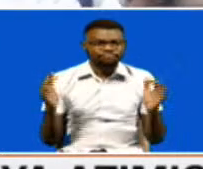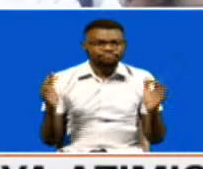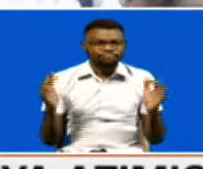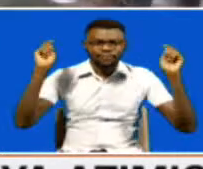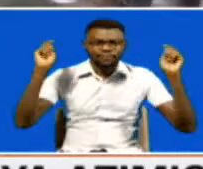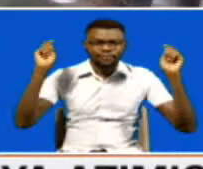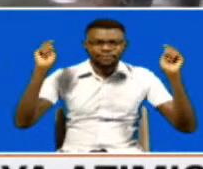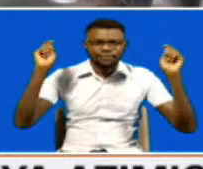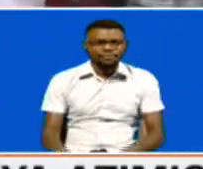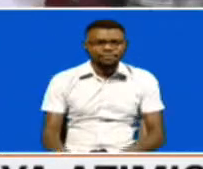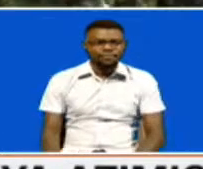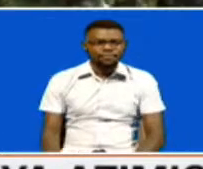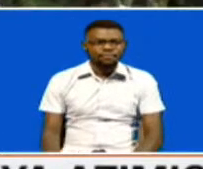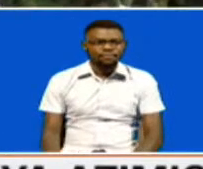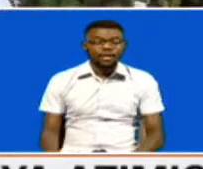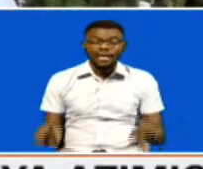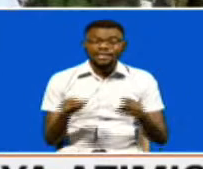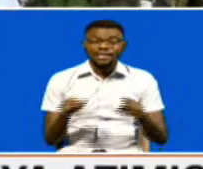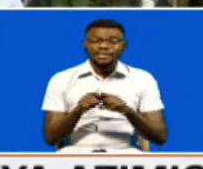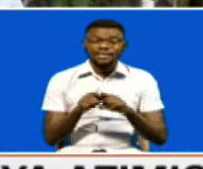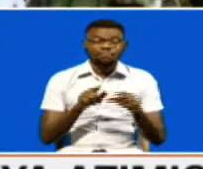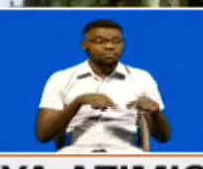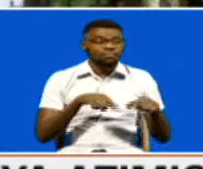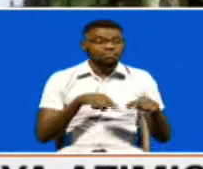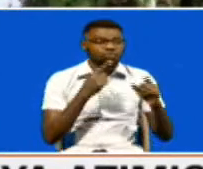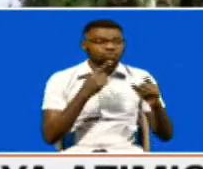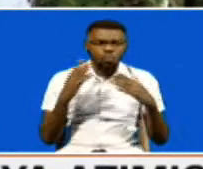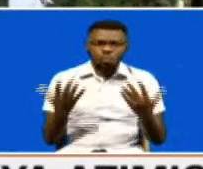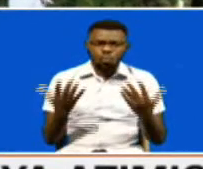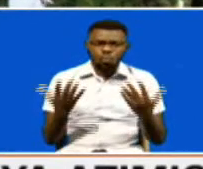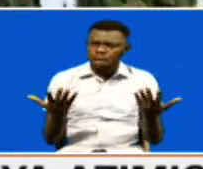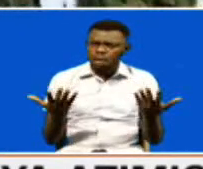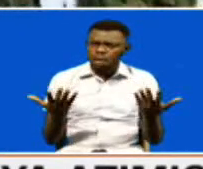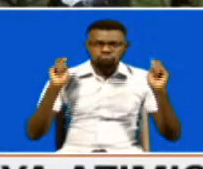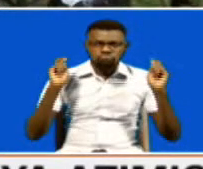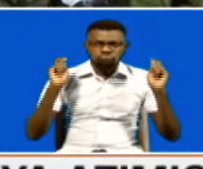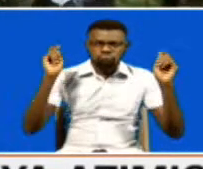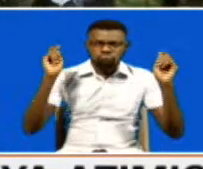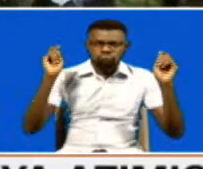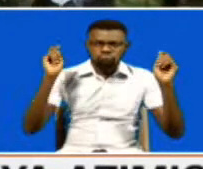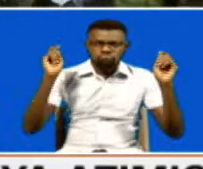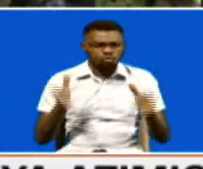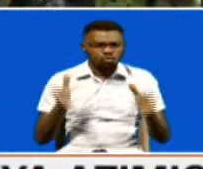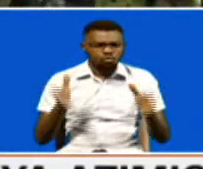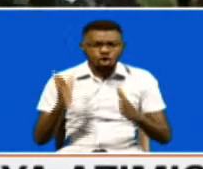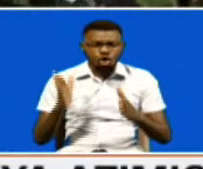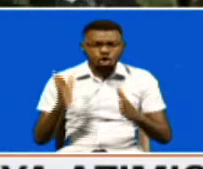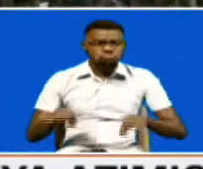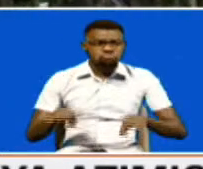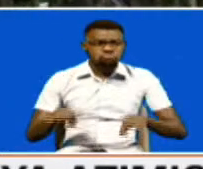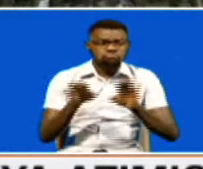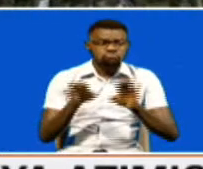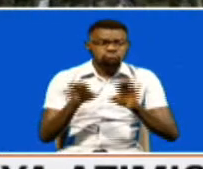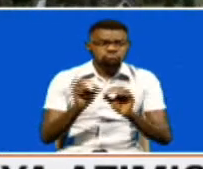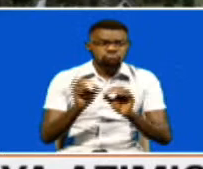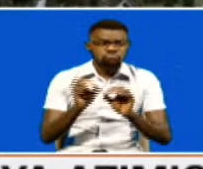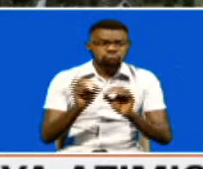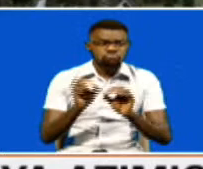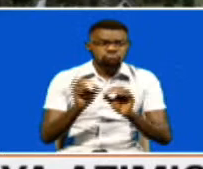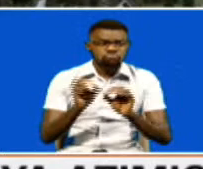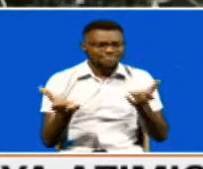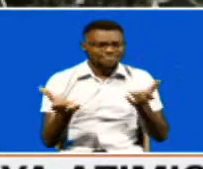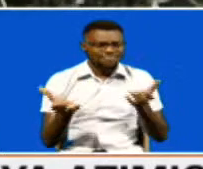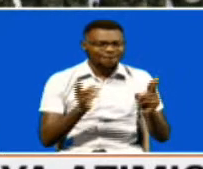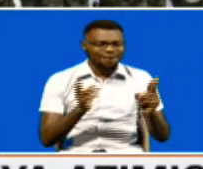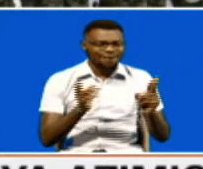maandamano. Kutokana na hili, Bungei alisema hakuna barabara itakayofungwa na kwamba anatarajia biashara ziendeshwe